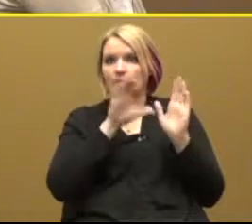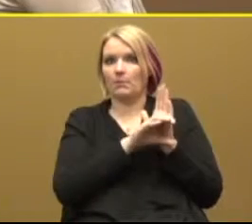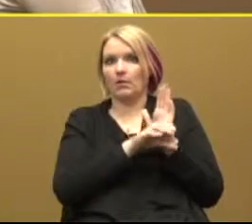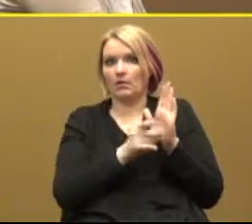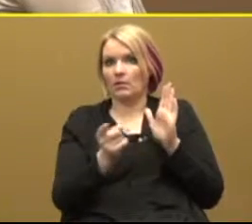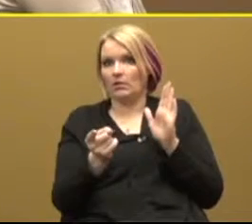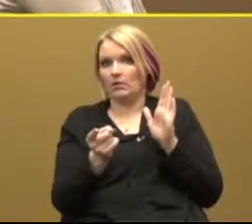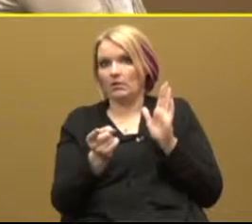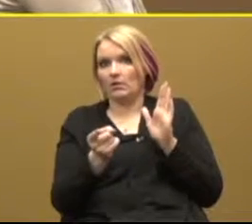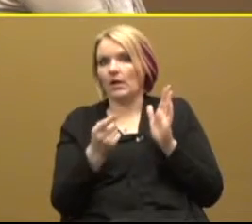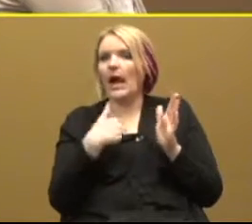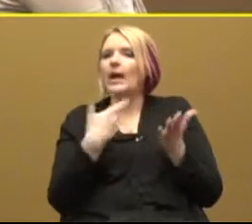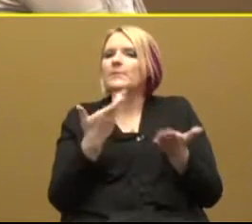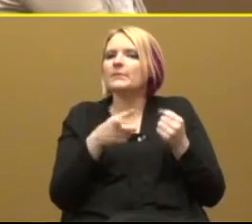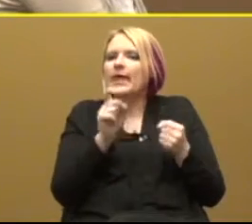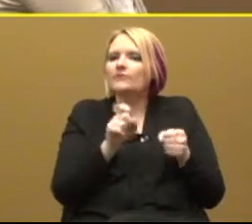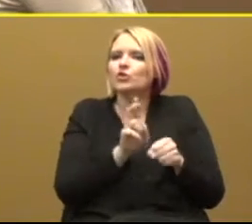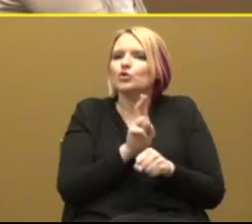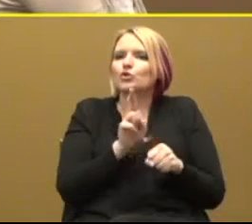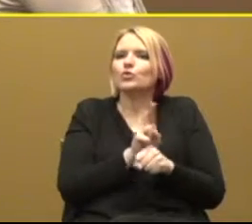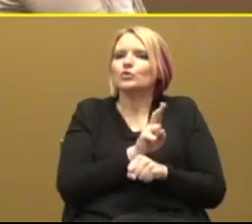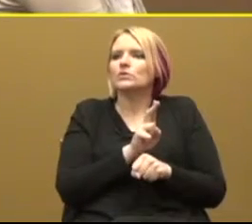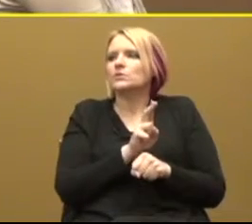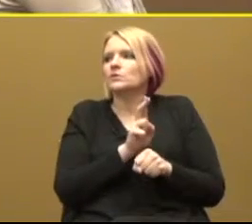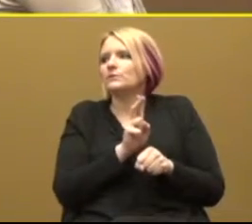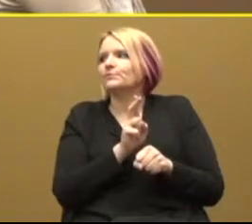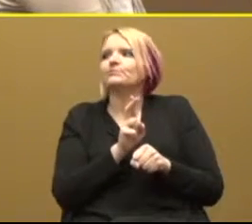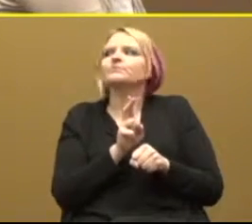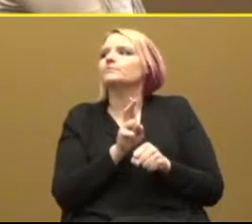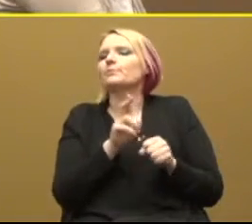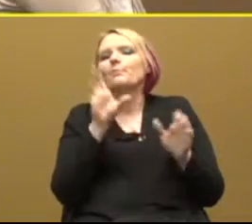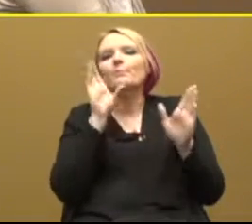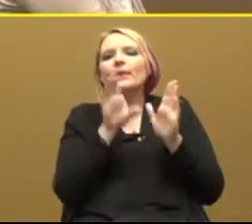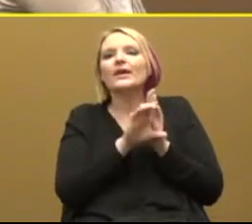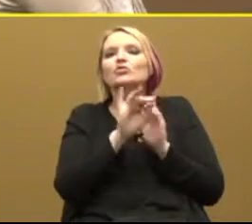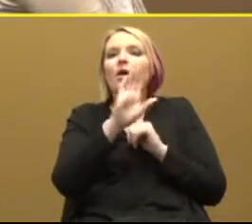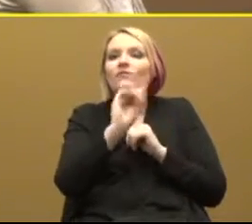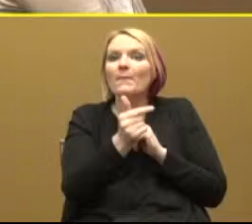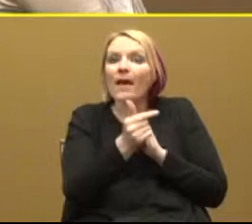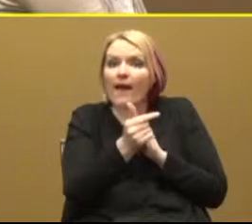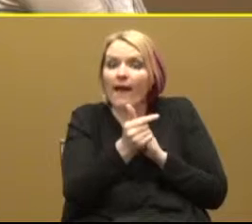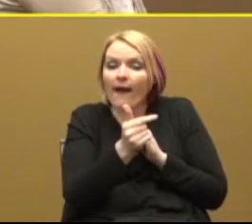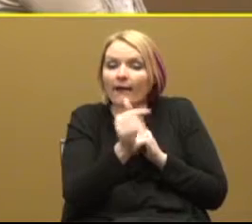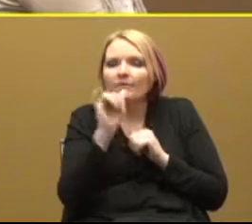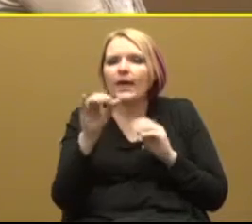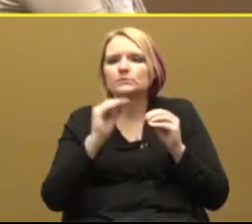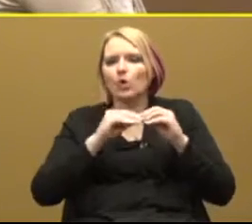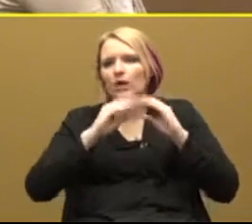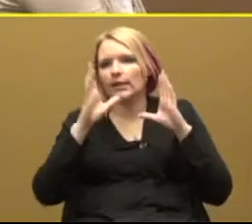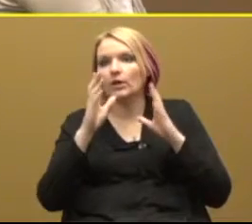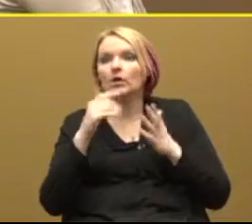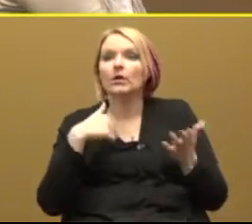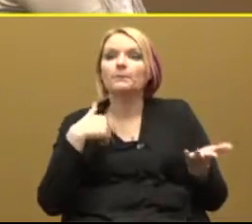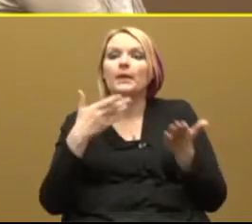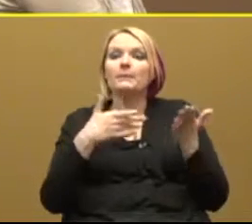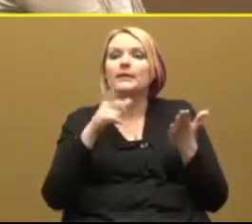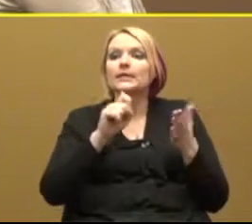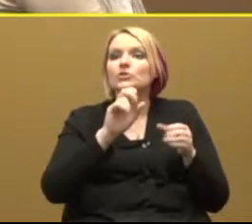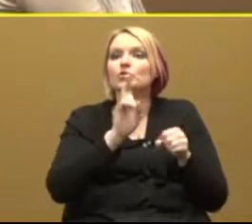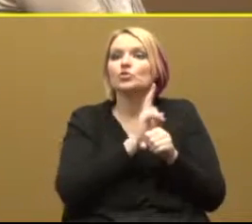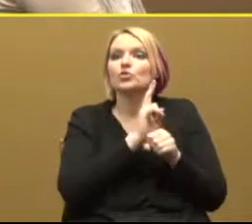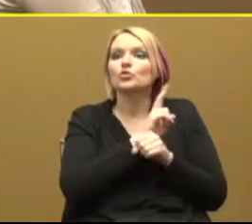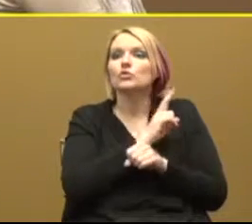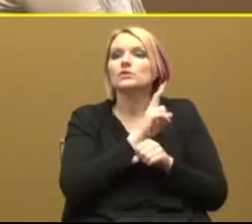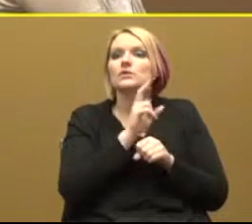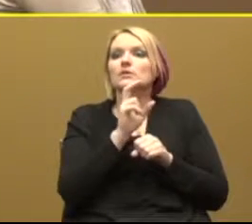right? I may need to use a picture of the bag. I may need to mount